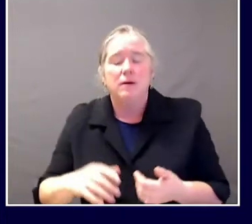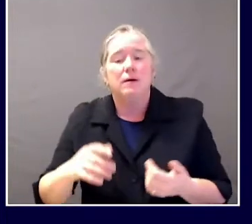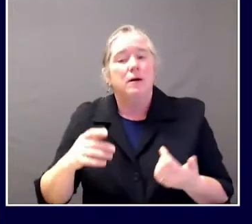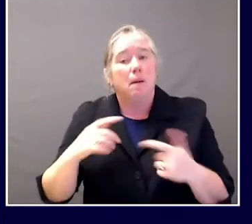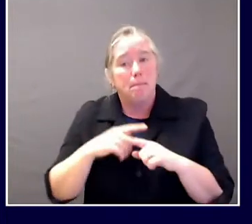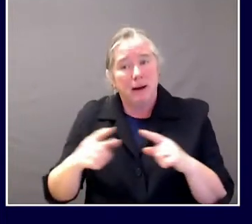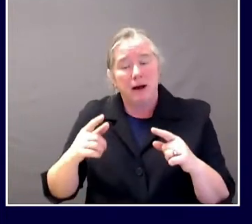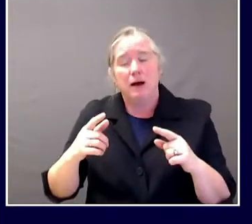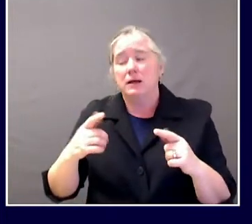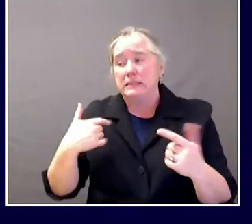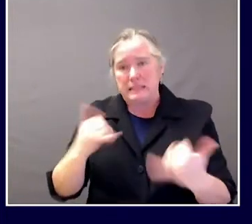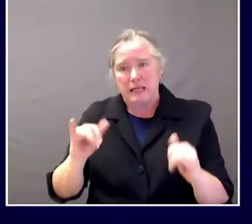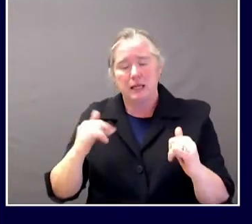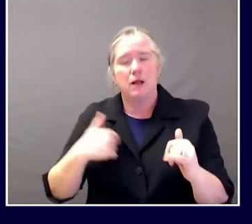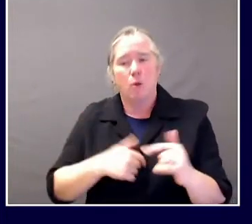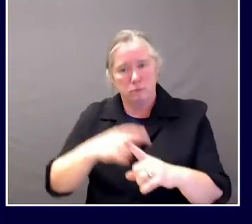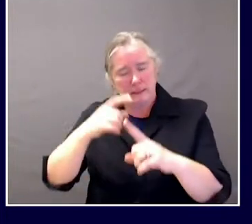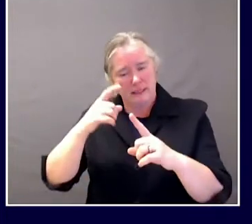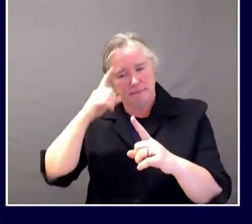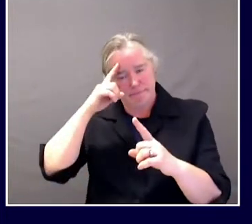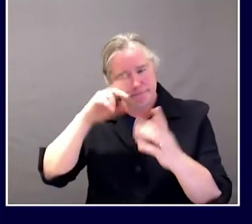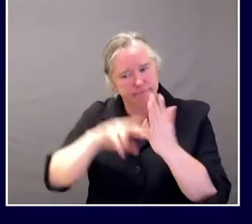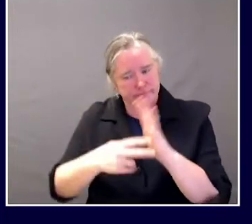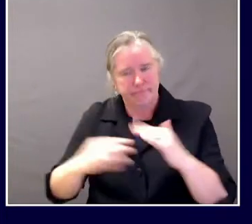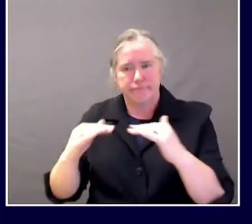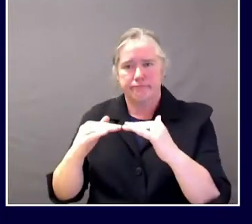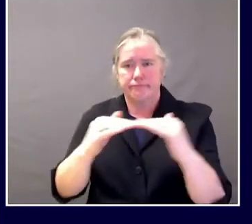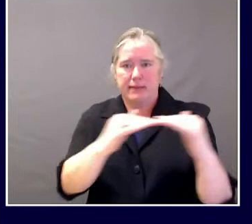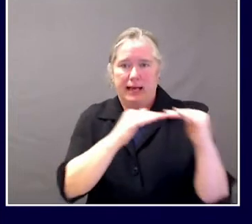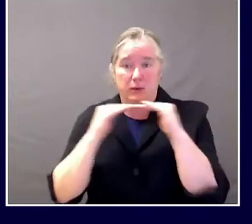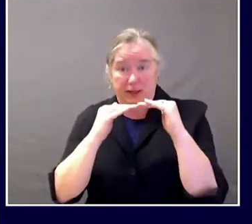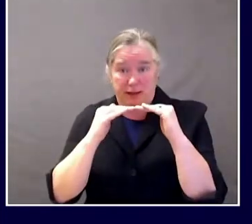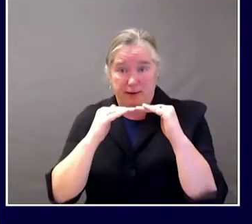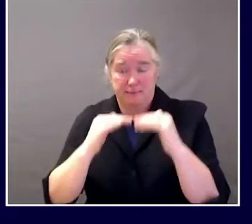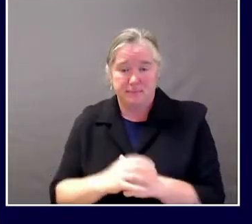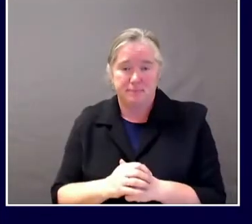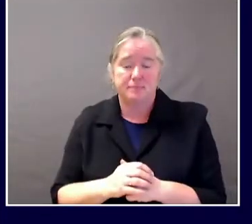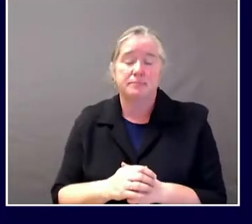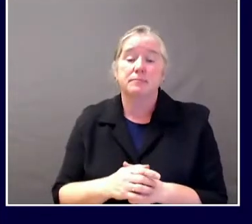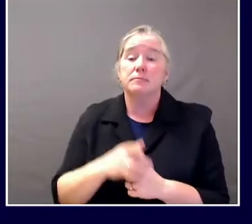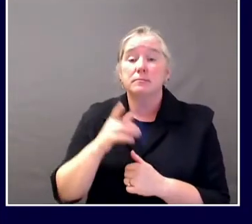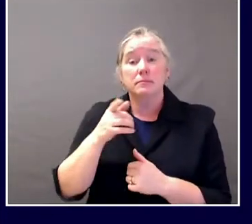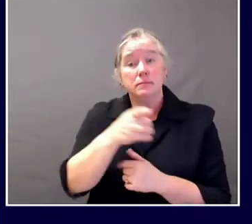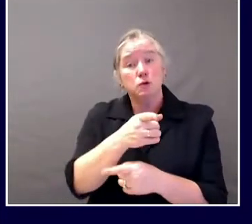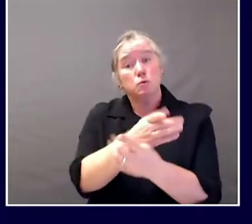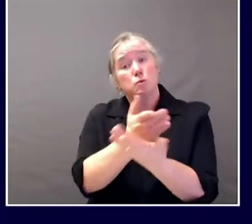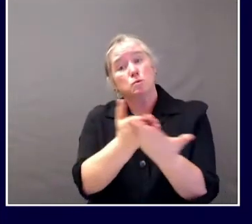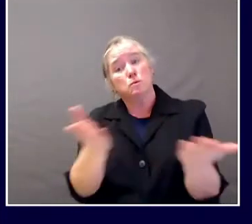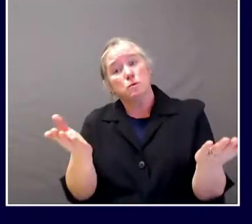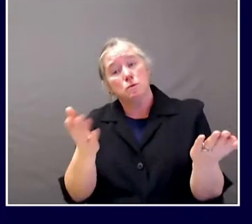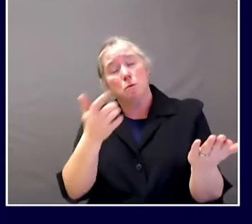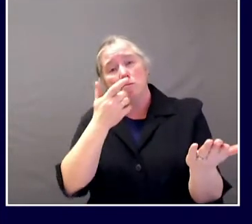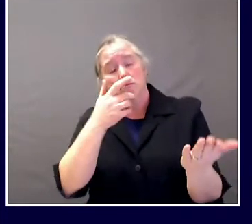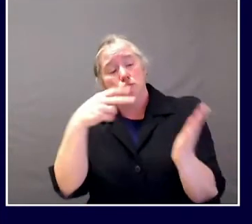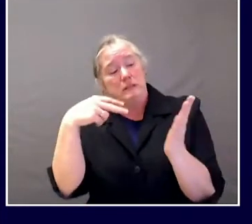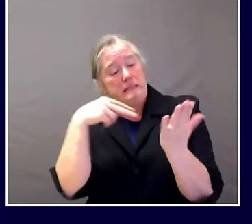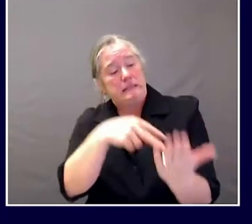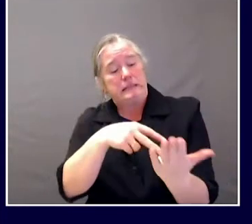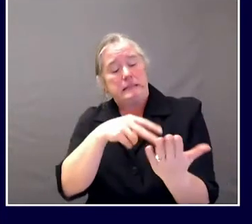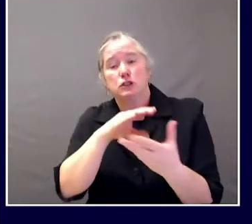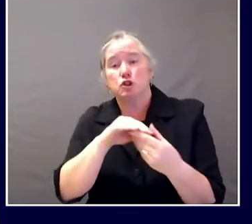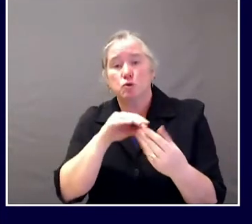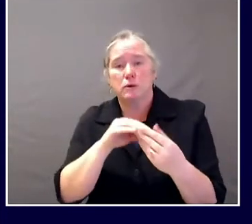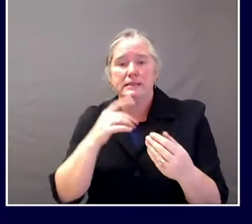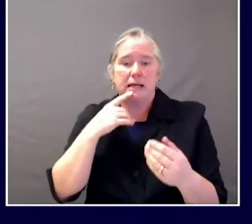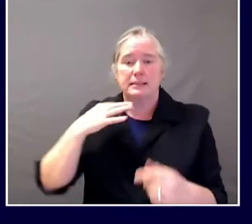stand by that decision. I'd ask everyone, when you start reading and continue to read stories that say that Maine is